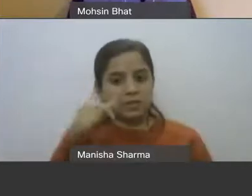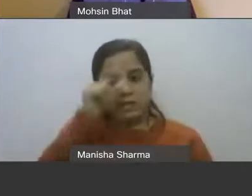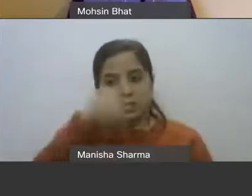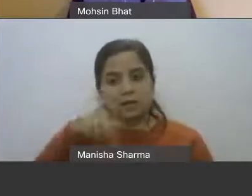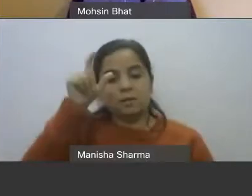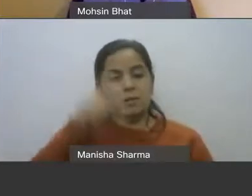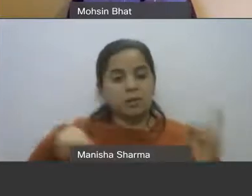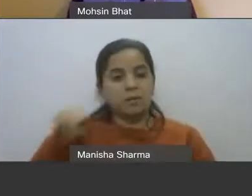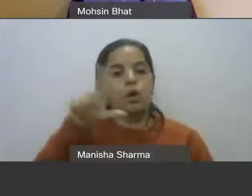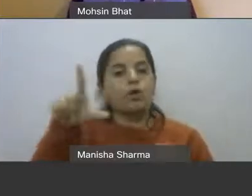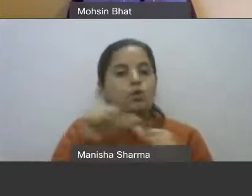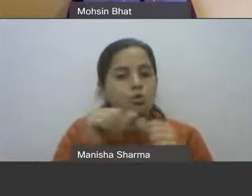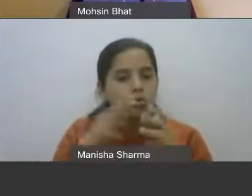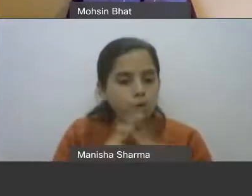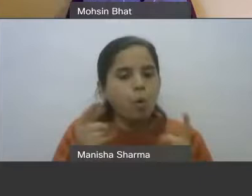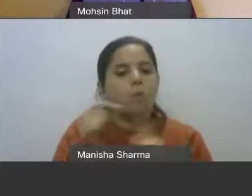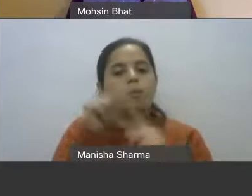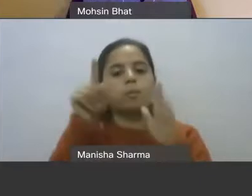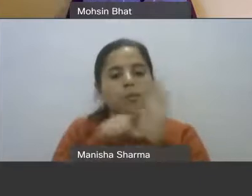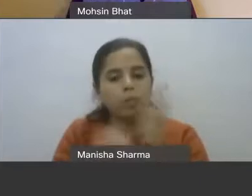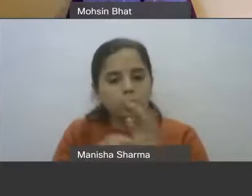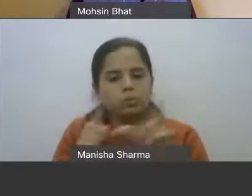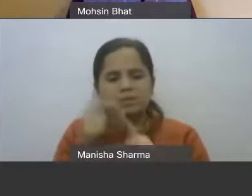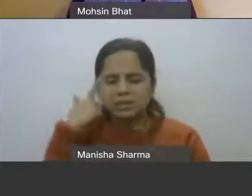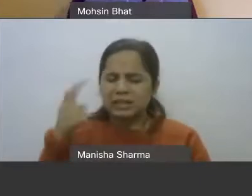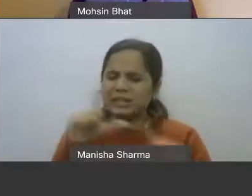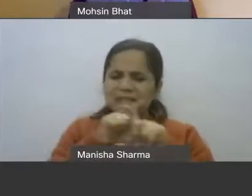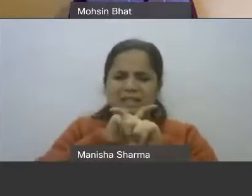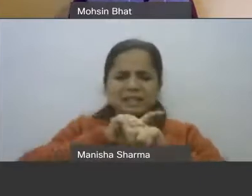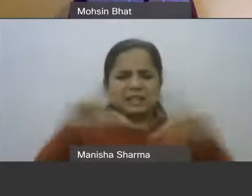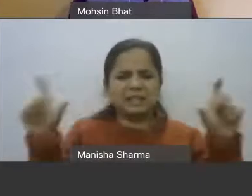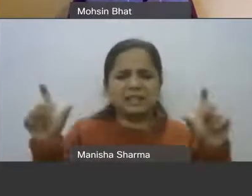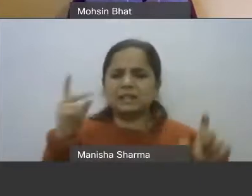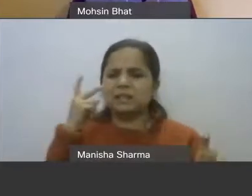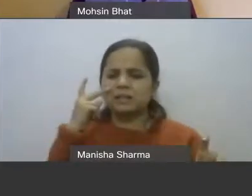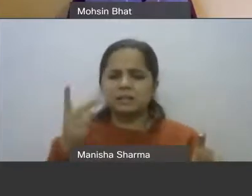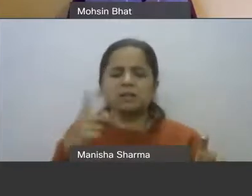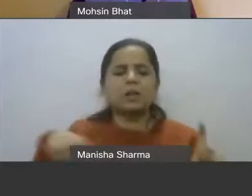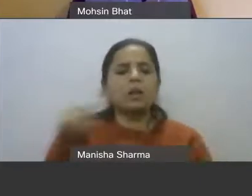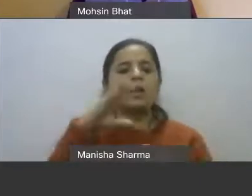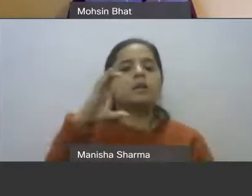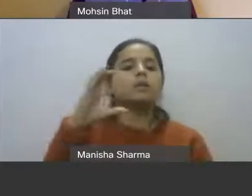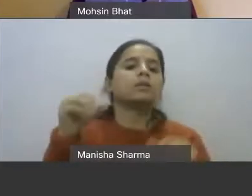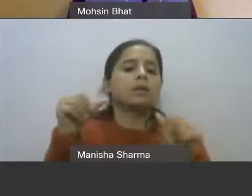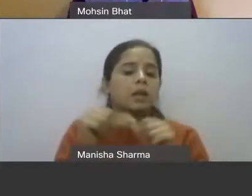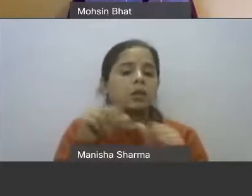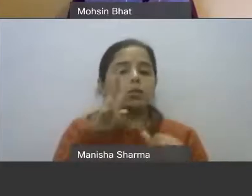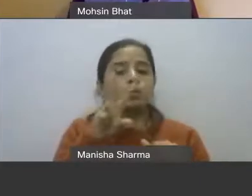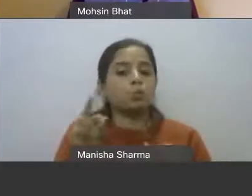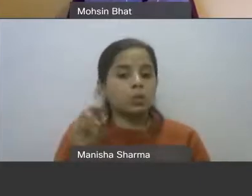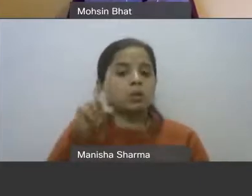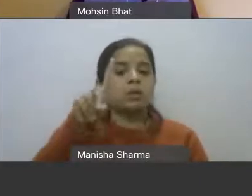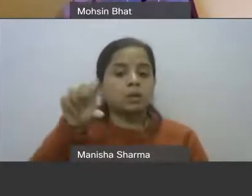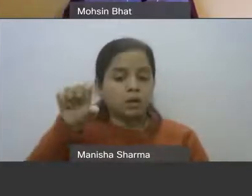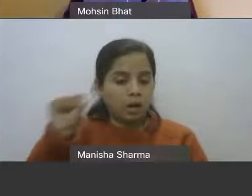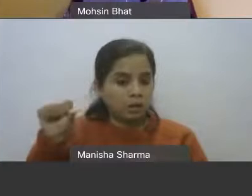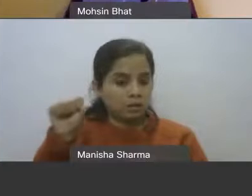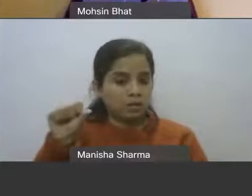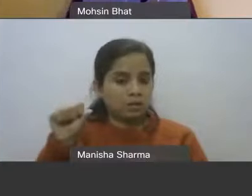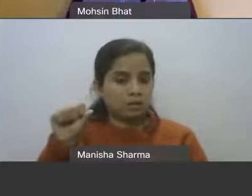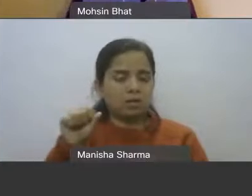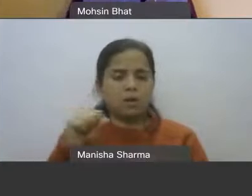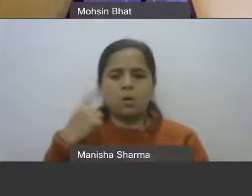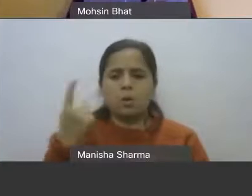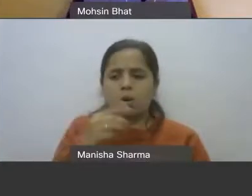citizenship law and policy, I think it becomes clear that the implications of CAA 2019 is not only on the